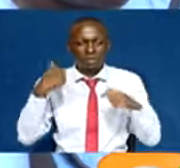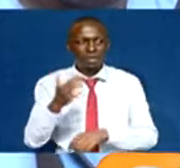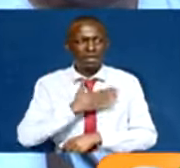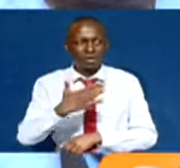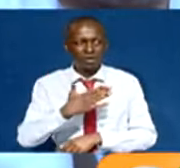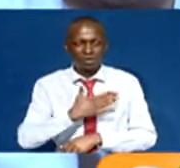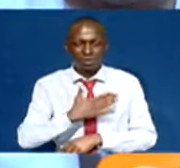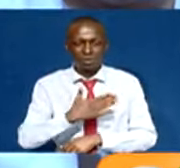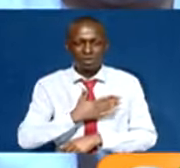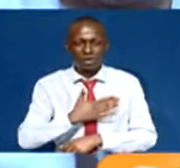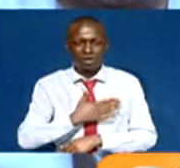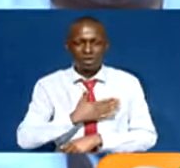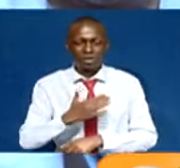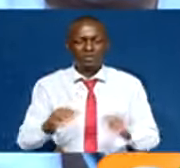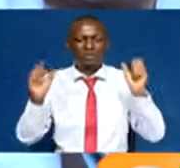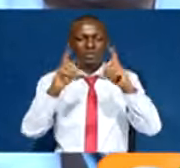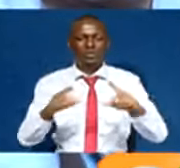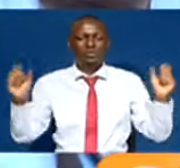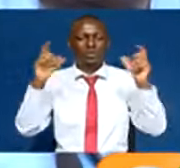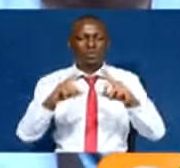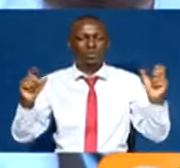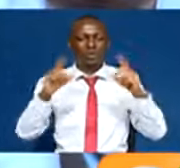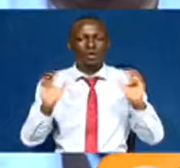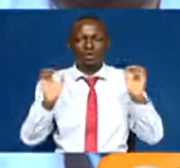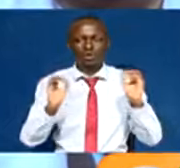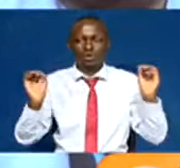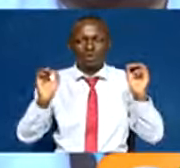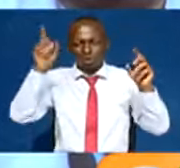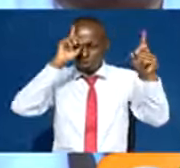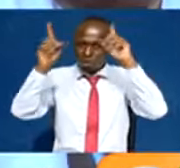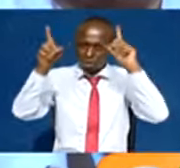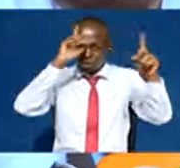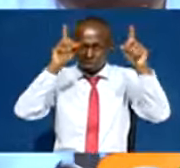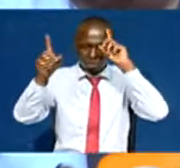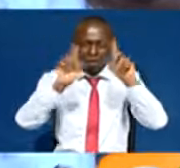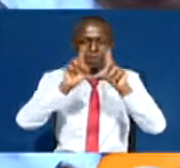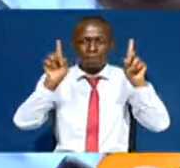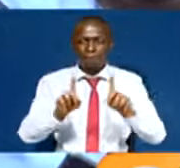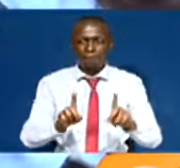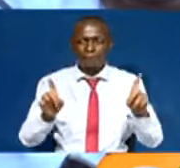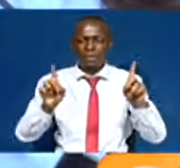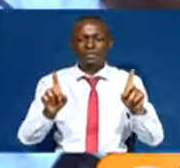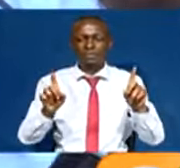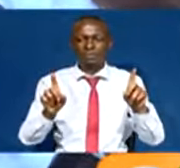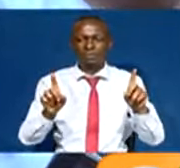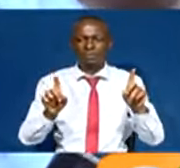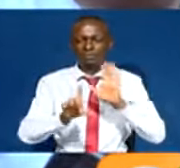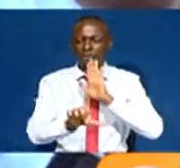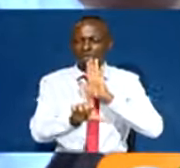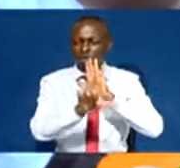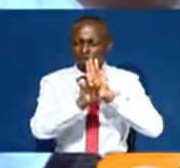not the genuine pronouncements of malcontents, but these are the sine qua non, in legal